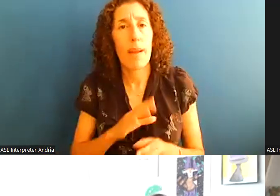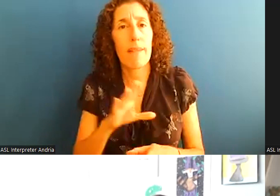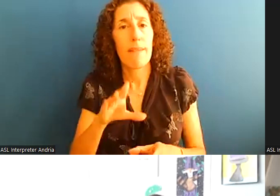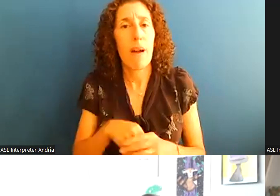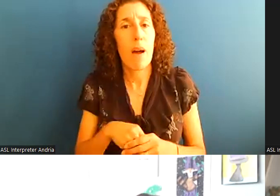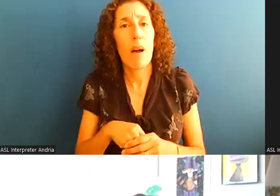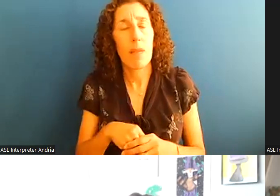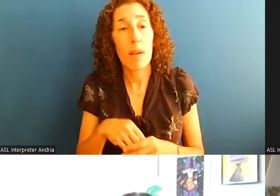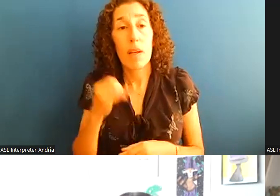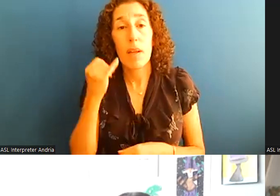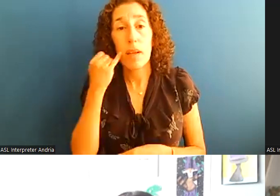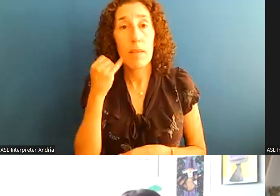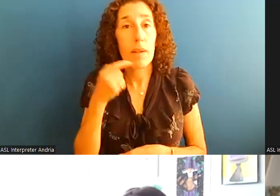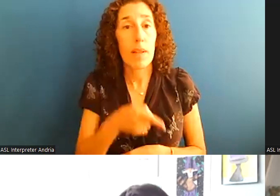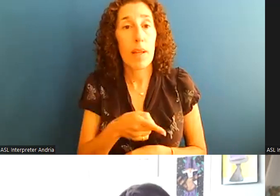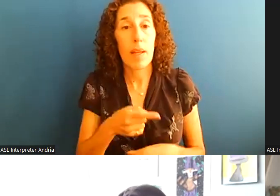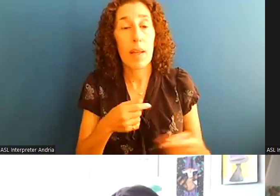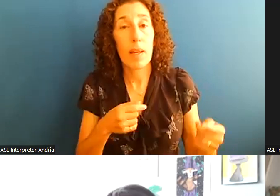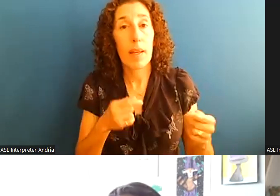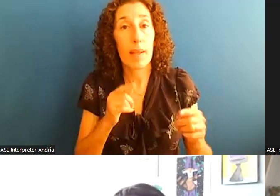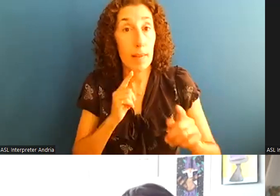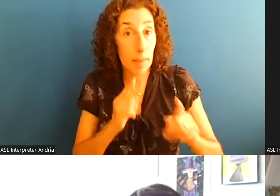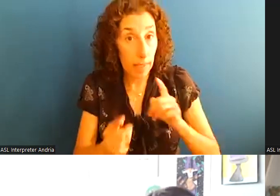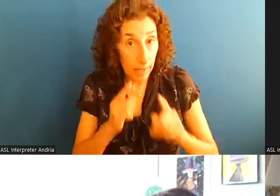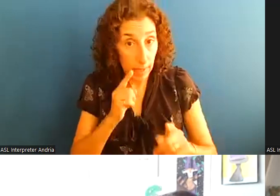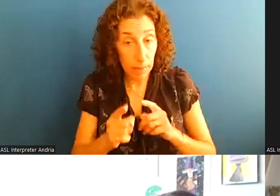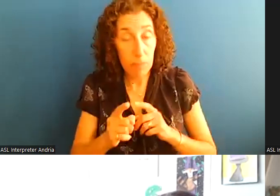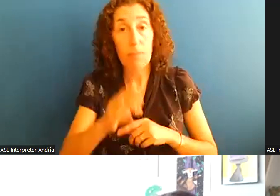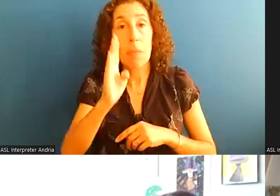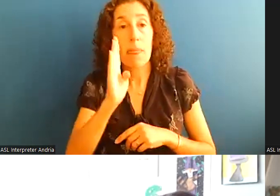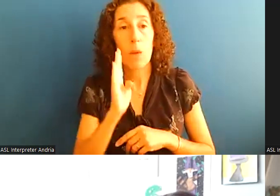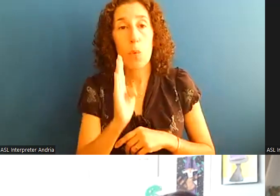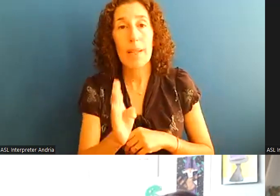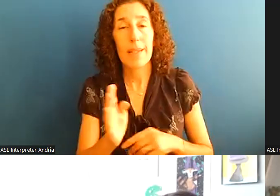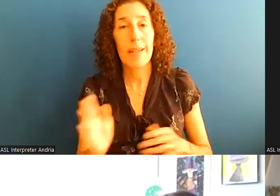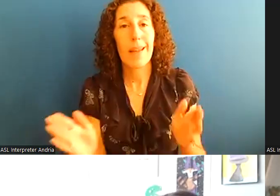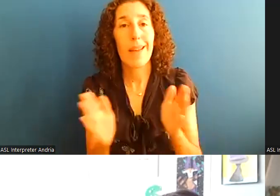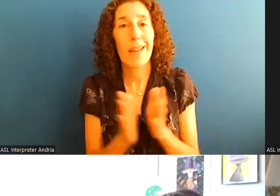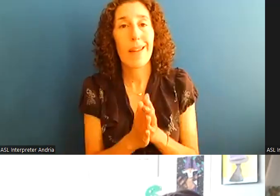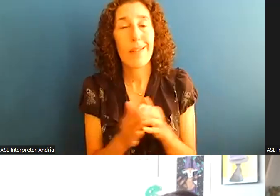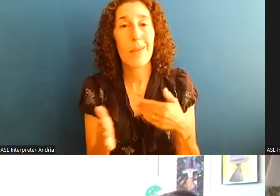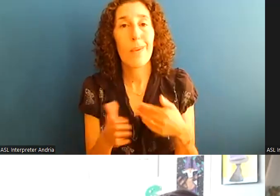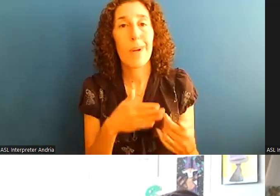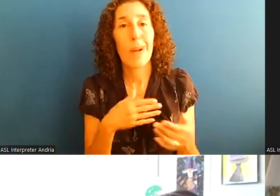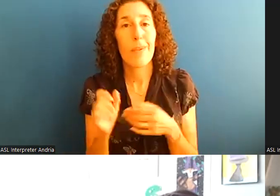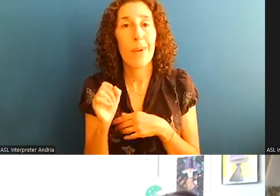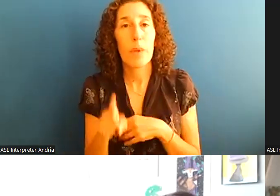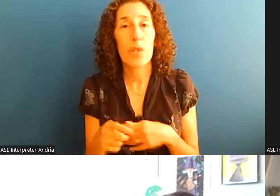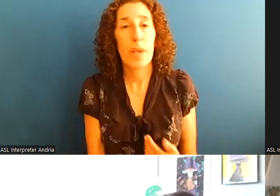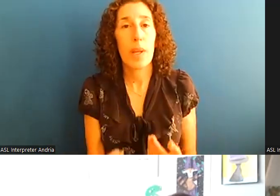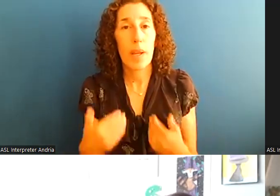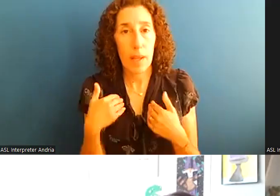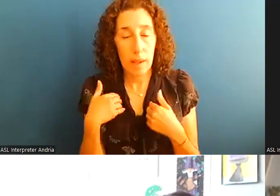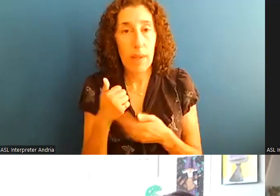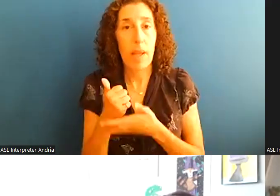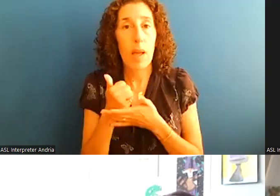and ask us whatever questions they might have, helps them to make a more informed decision there at the hospital on